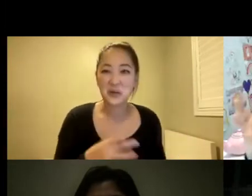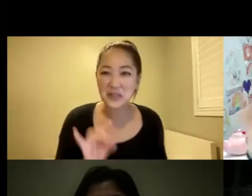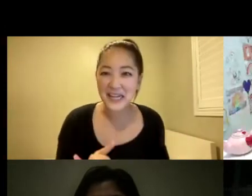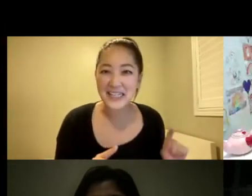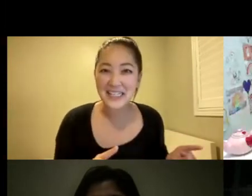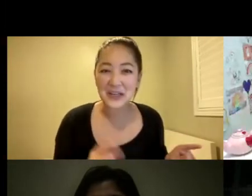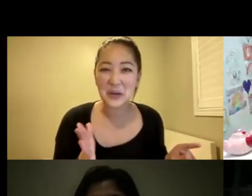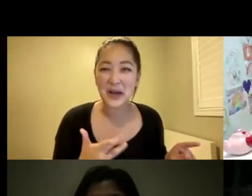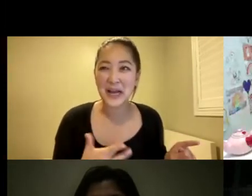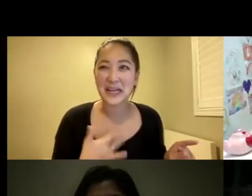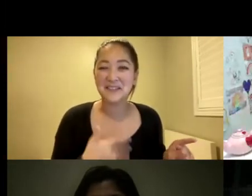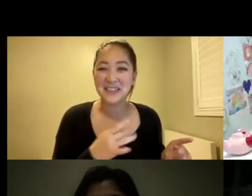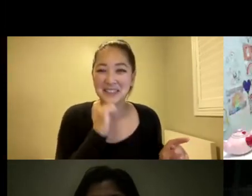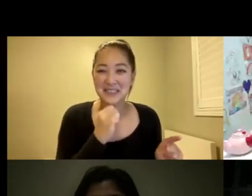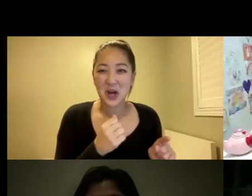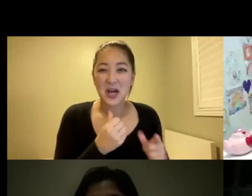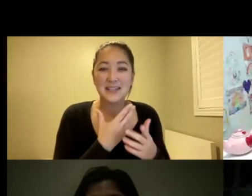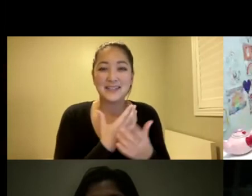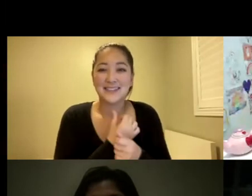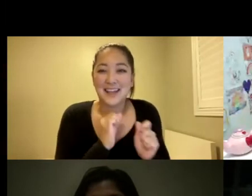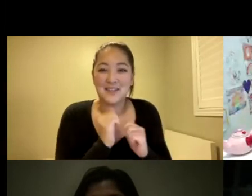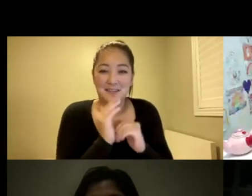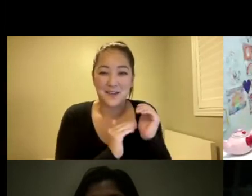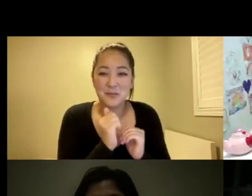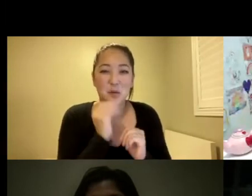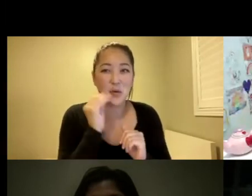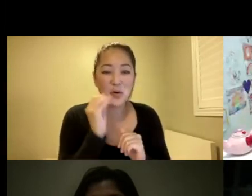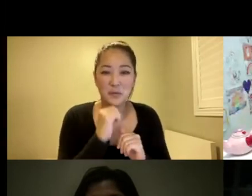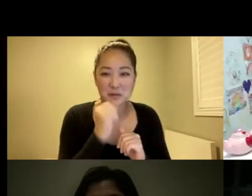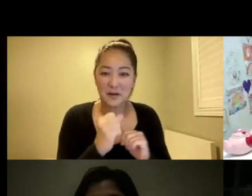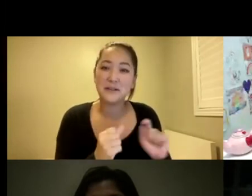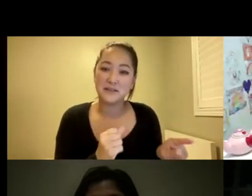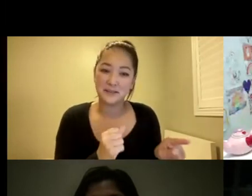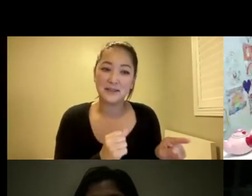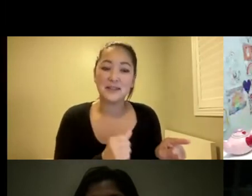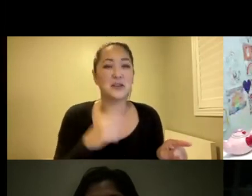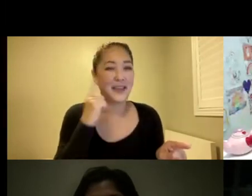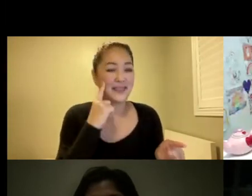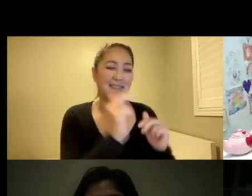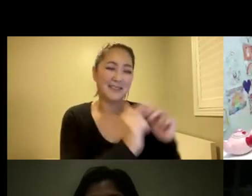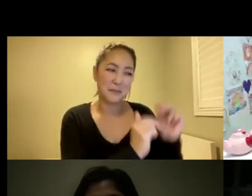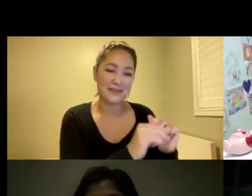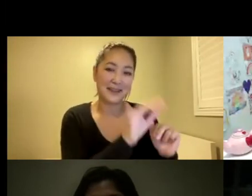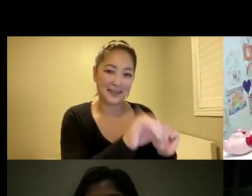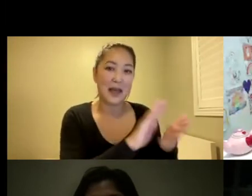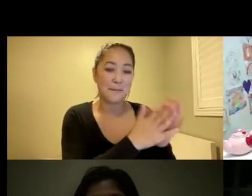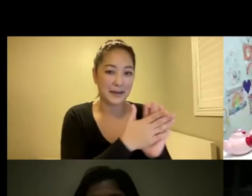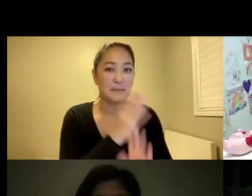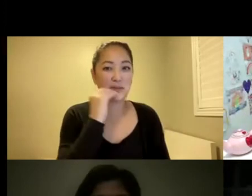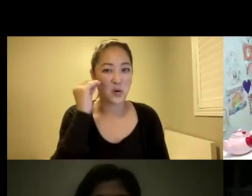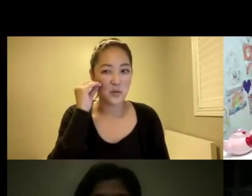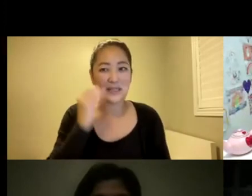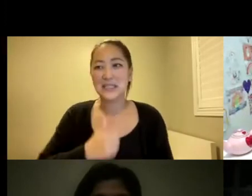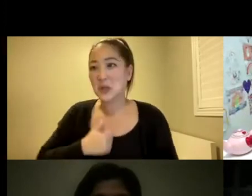home for them in this location. So the building and that sense of home, I think, is what's really great. Sorry if I took over